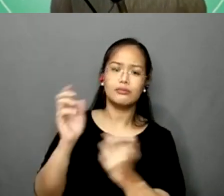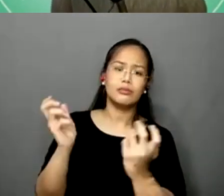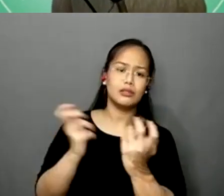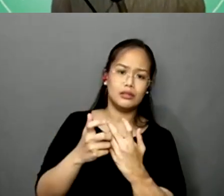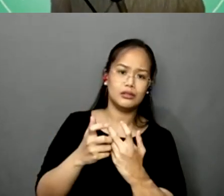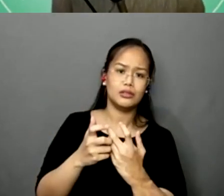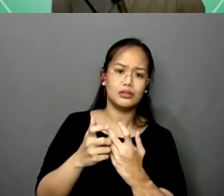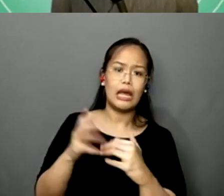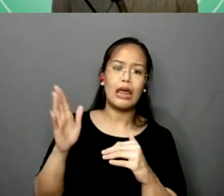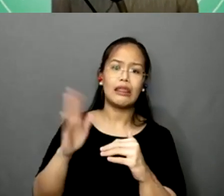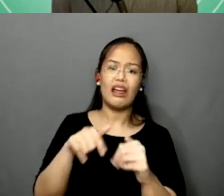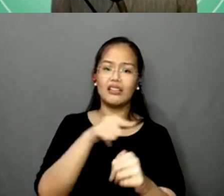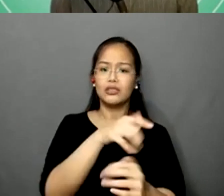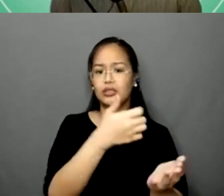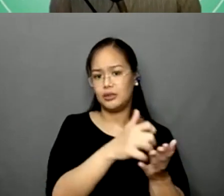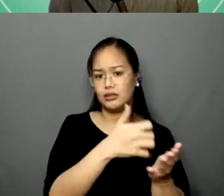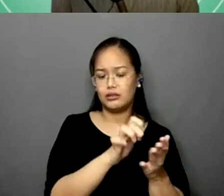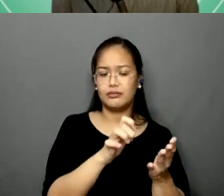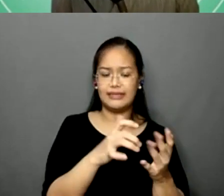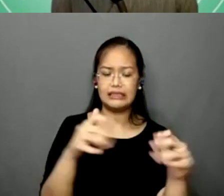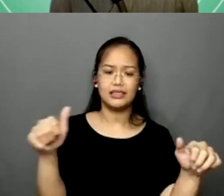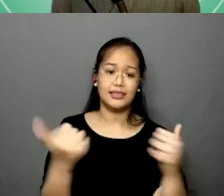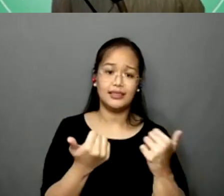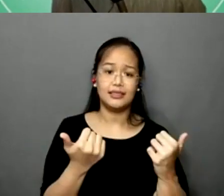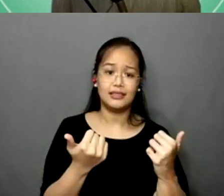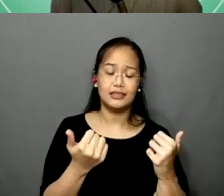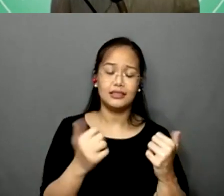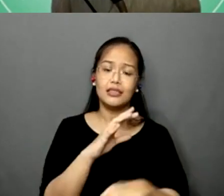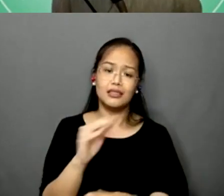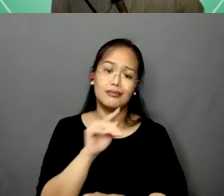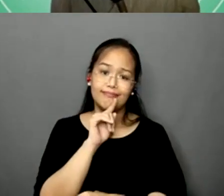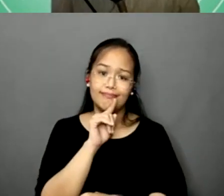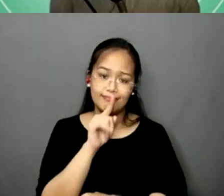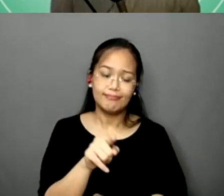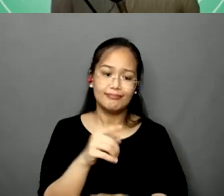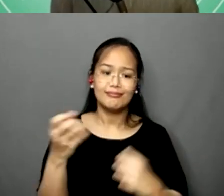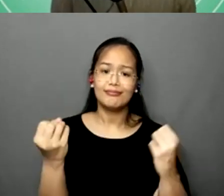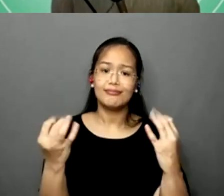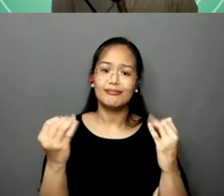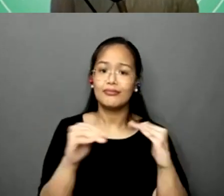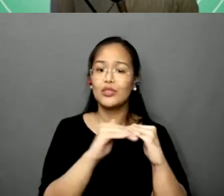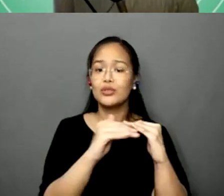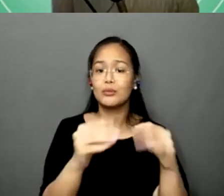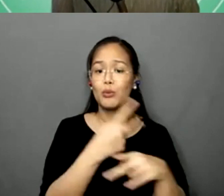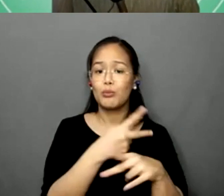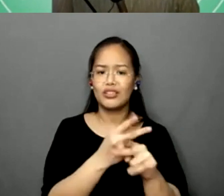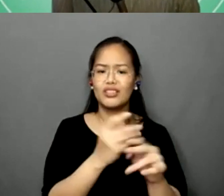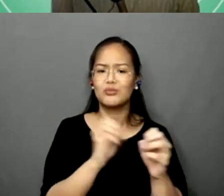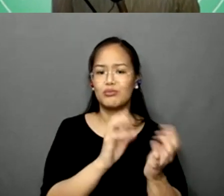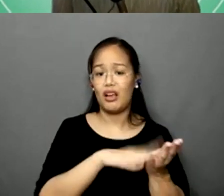So it's definitely a challenge. And it is very much true that many sustainable products are a lot more